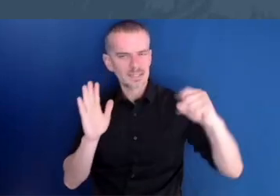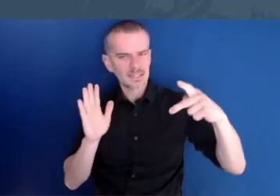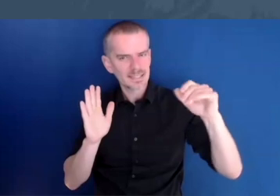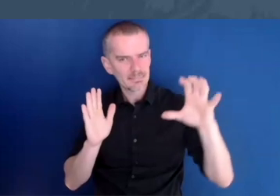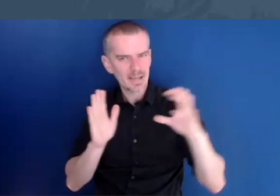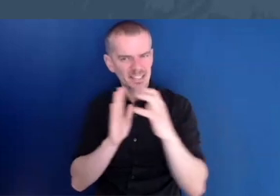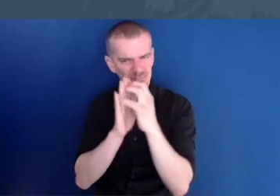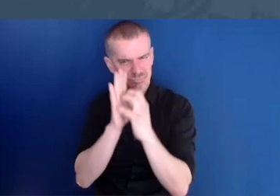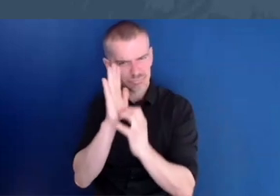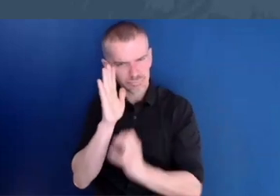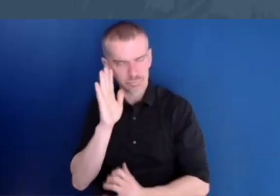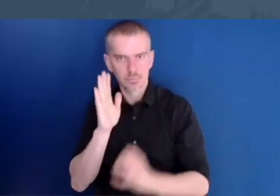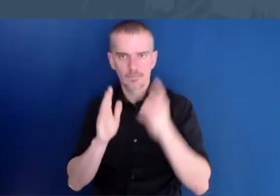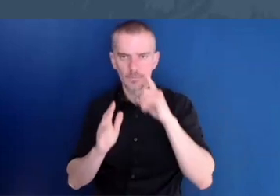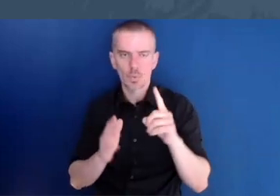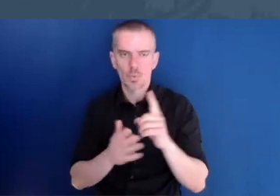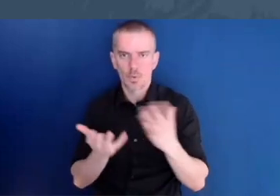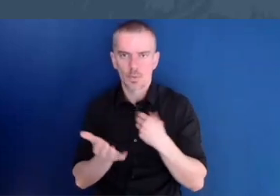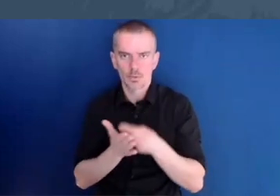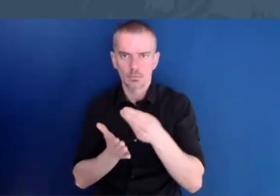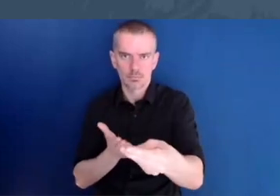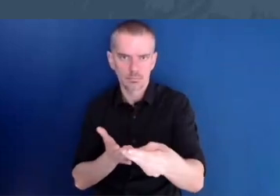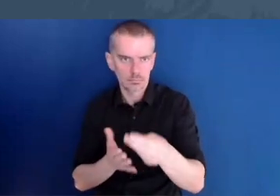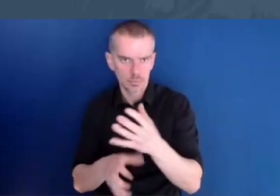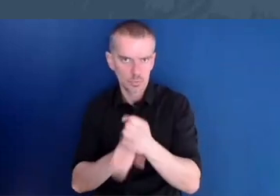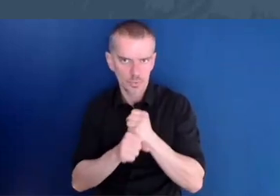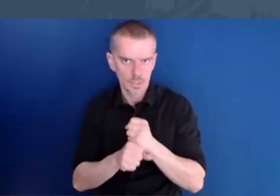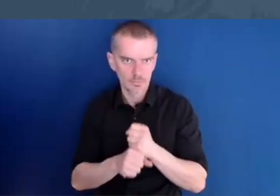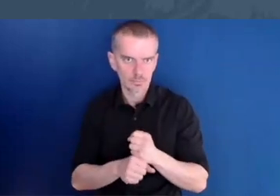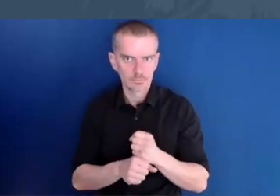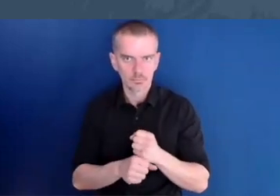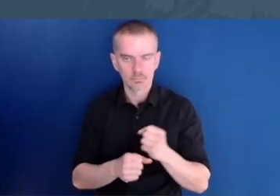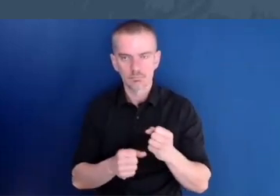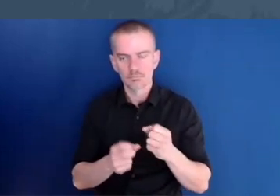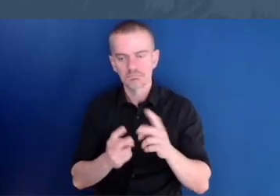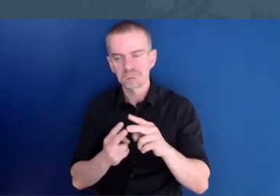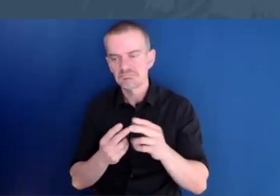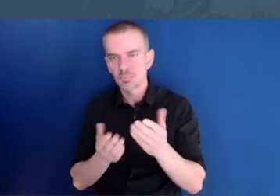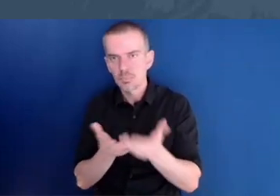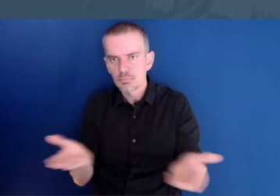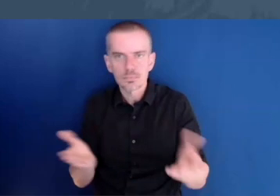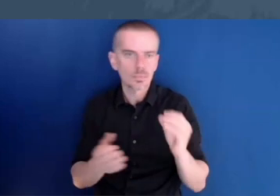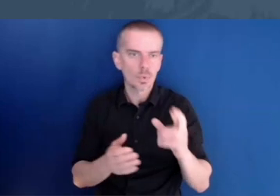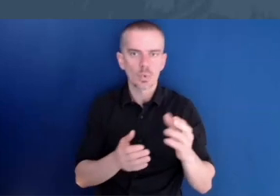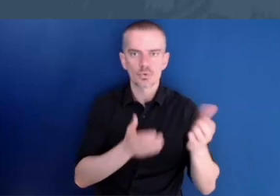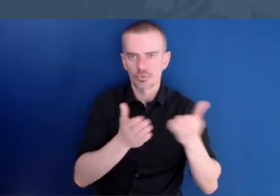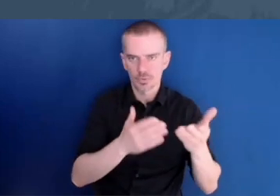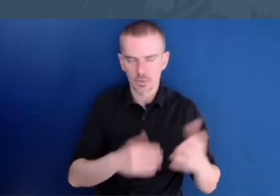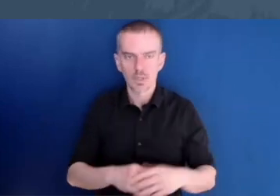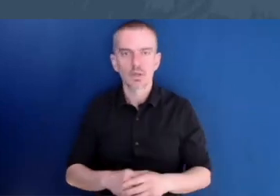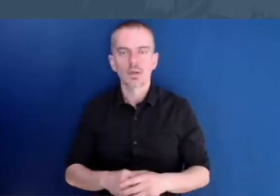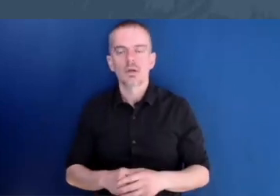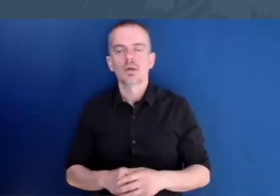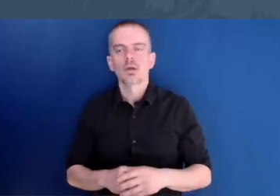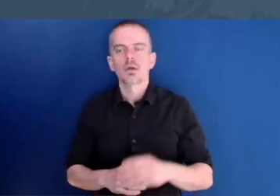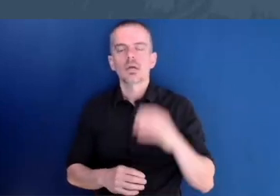the goods or services required. Okay, when we can kind of verify that more than one vendor